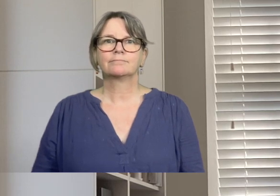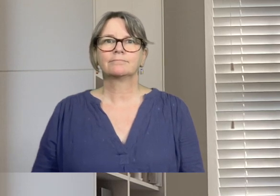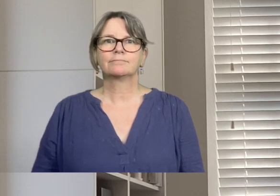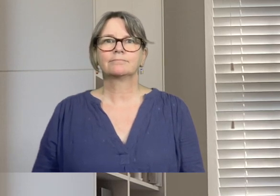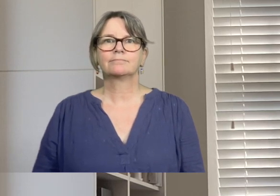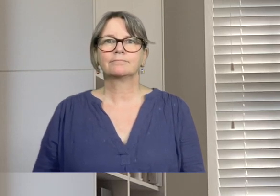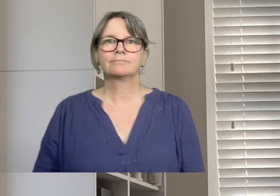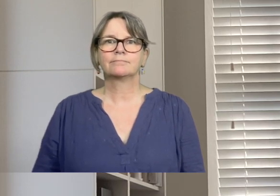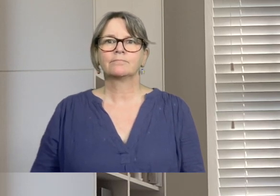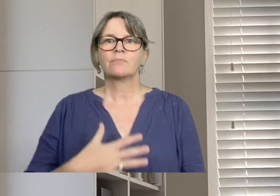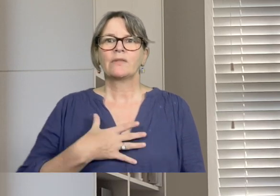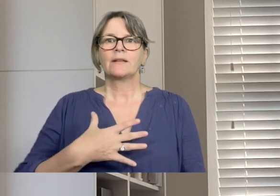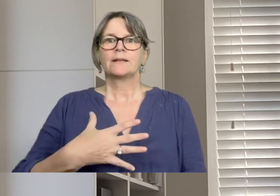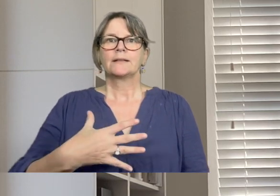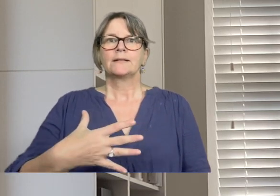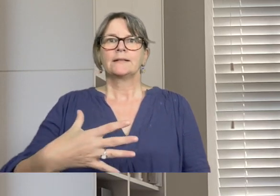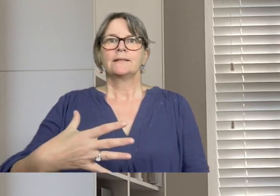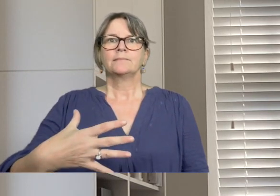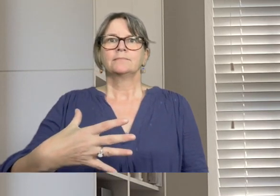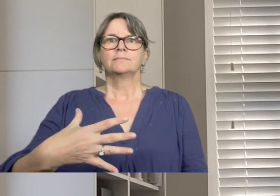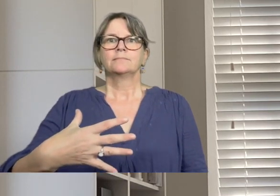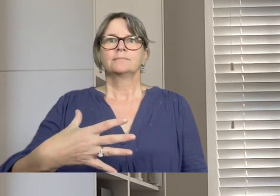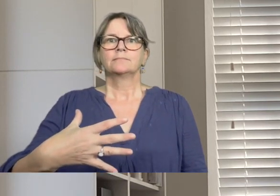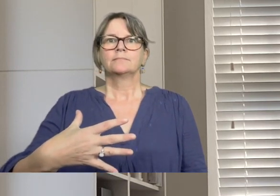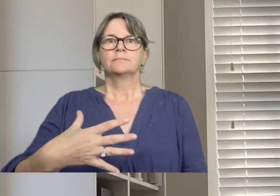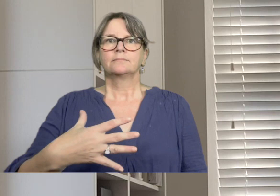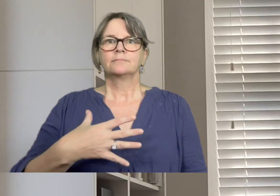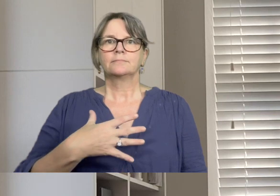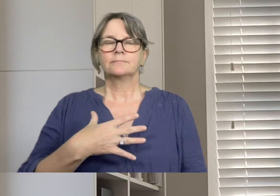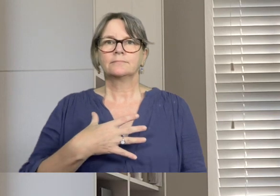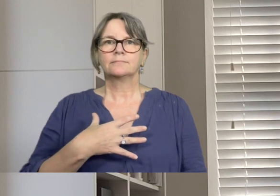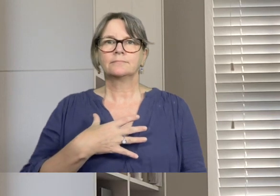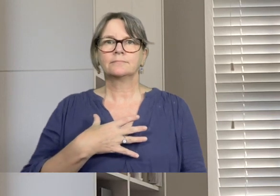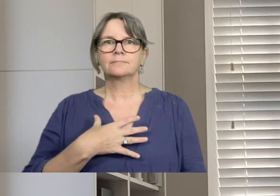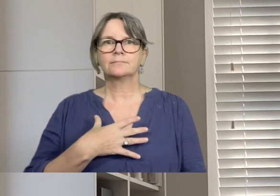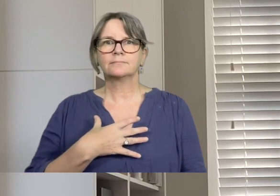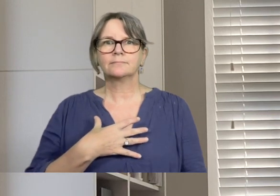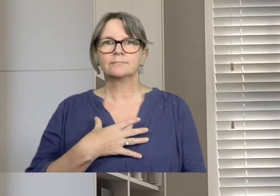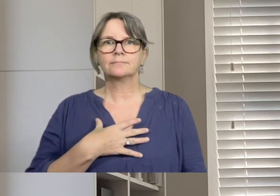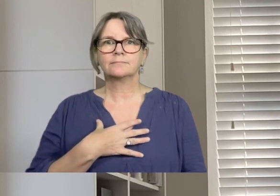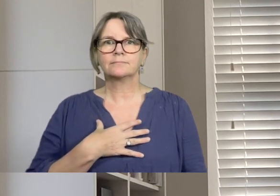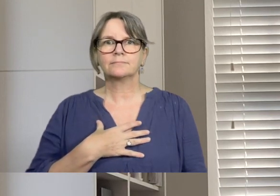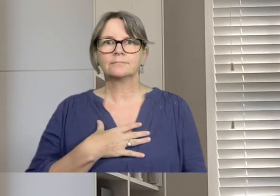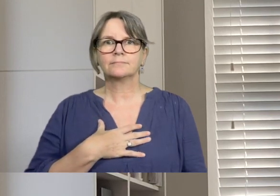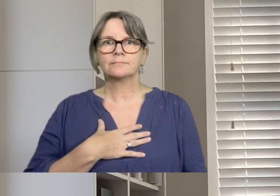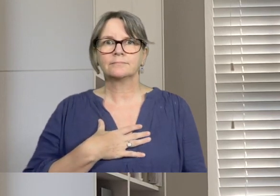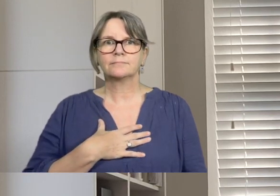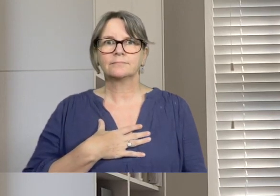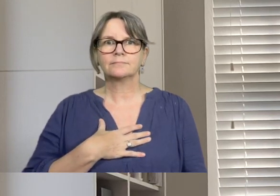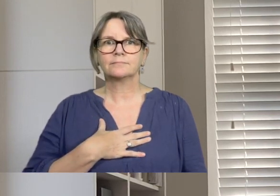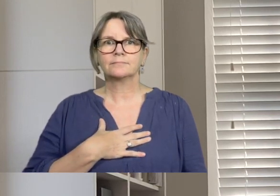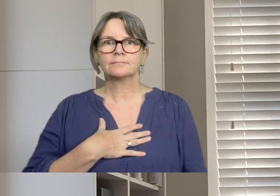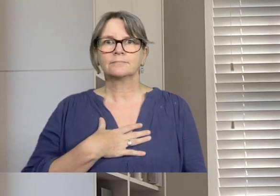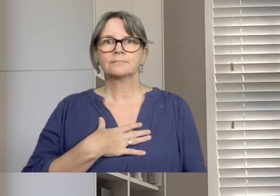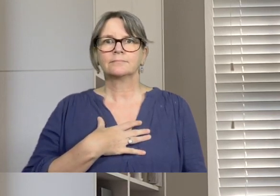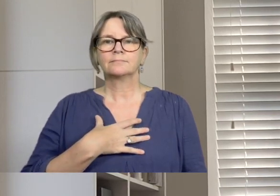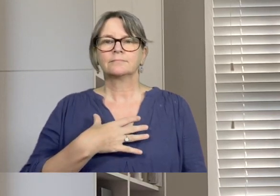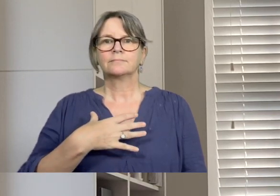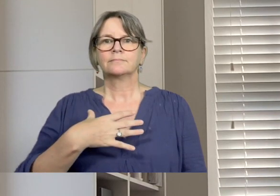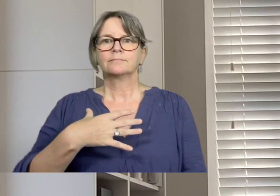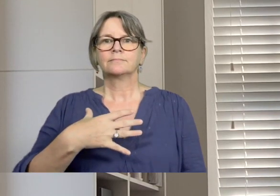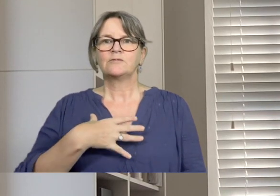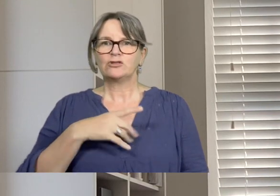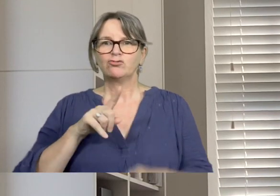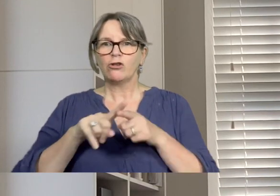here, we're going to step the heel. So take a breath in. As we breathe out, send the heel away. Again, it's not about pulling the toes to you, it's about sending